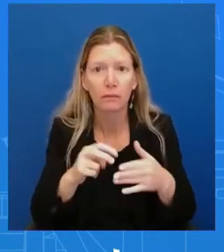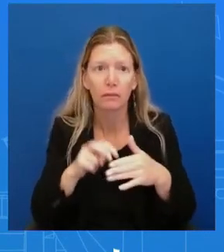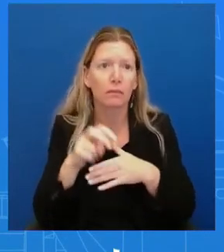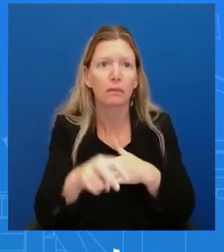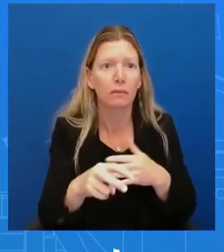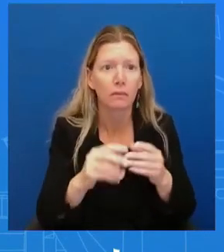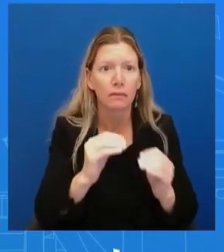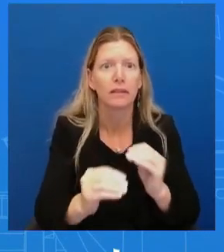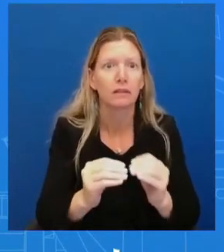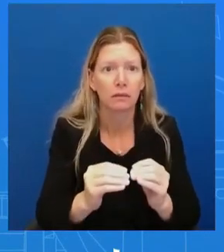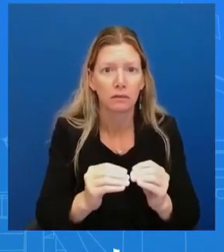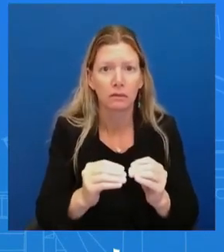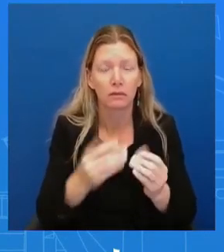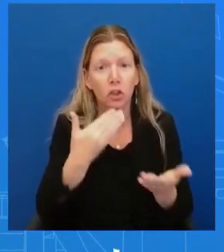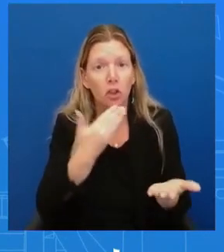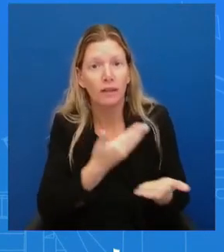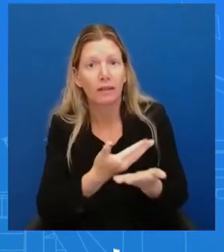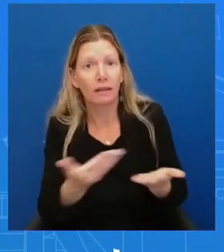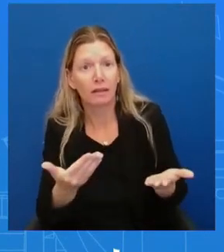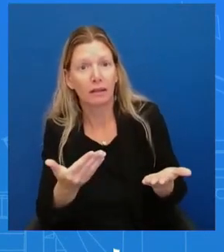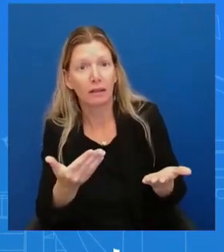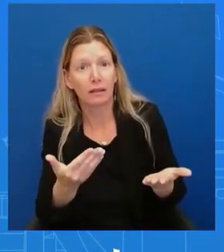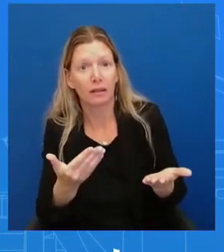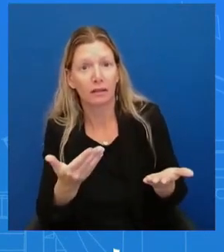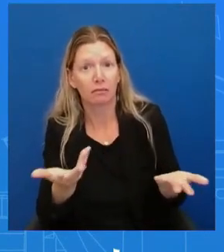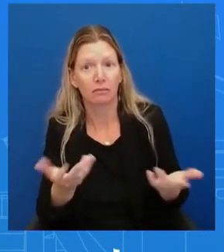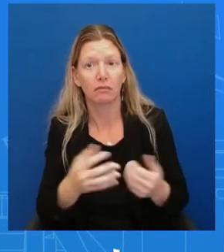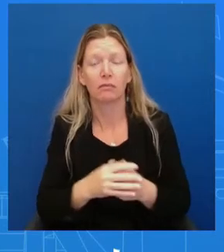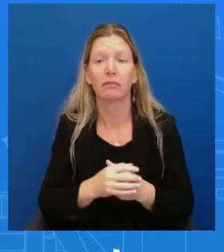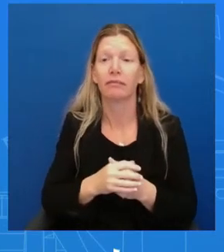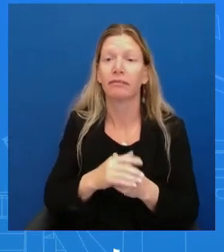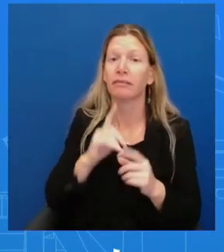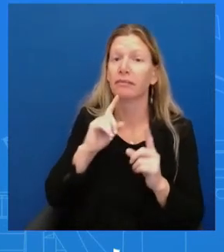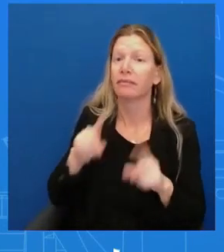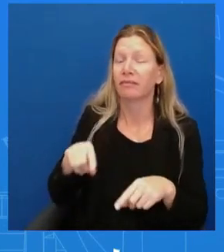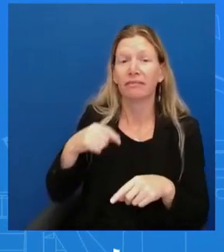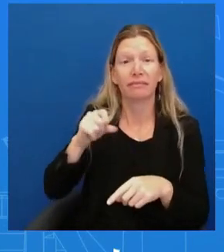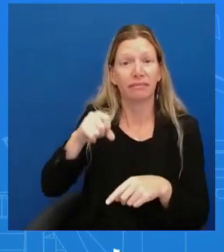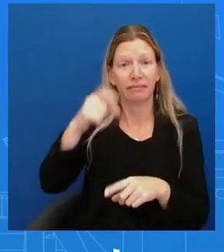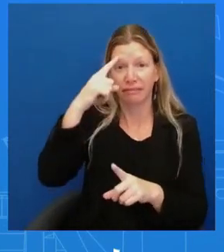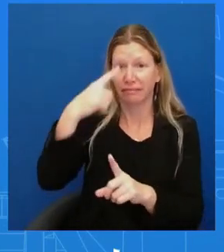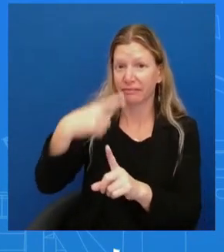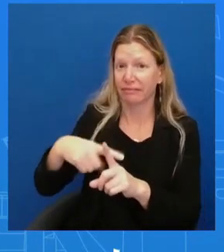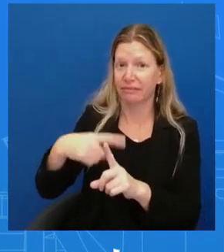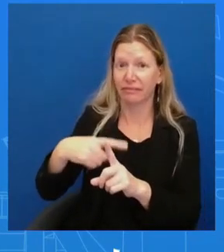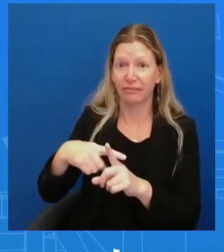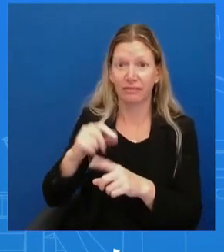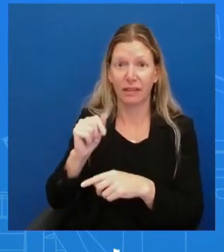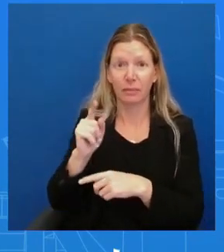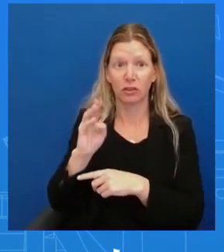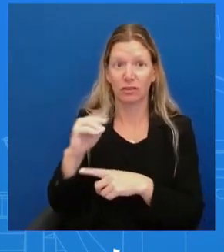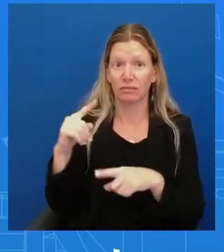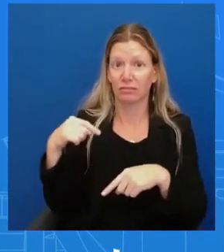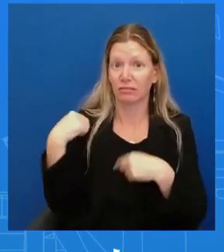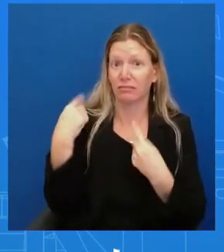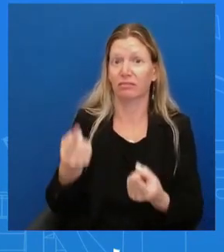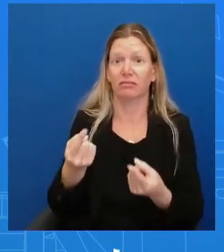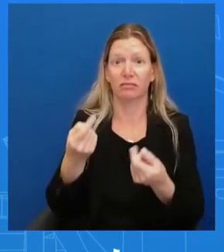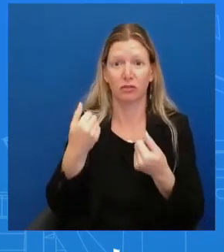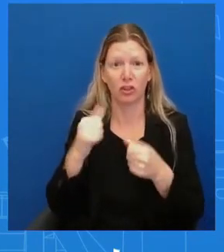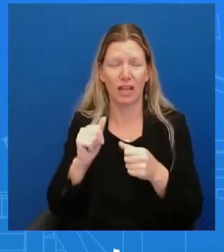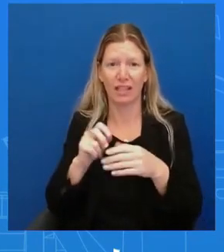when something happens, the fact that this administration jumps on top of it and tries to make sure that we don't forget the communities, we